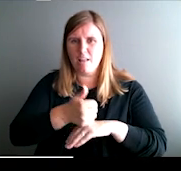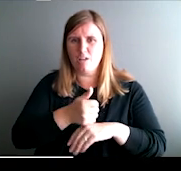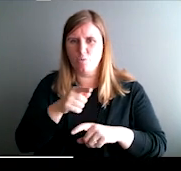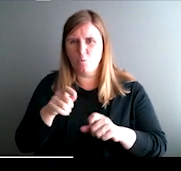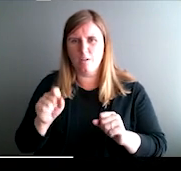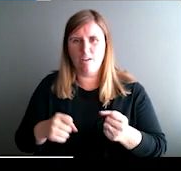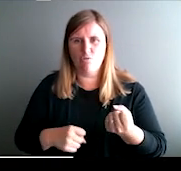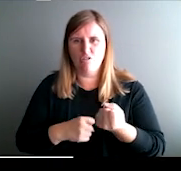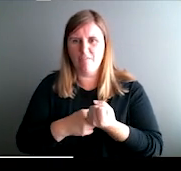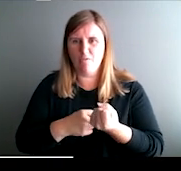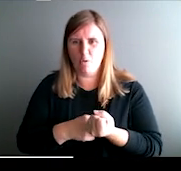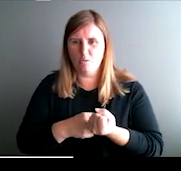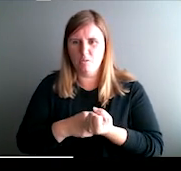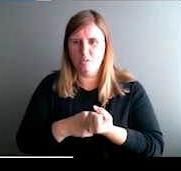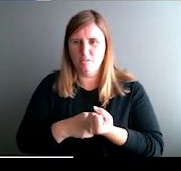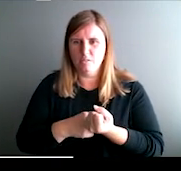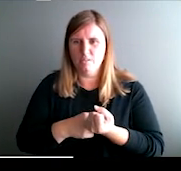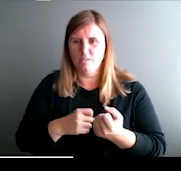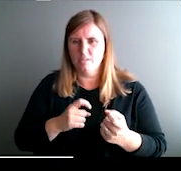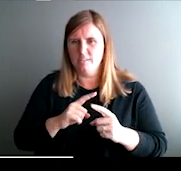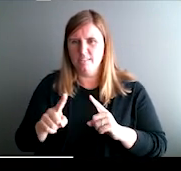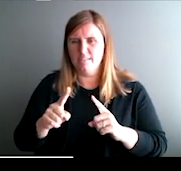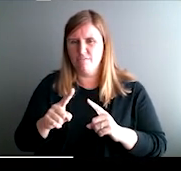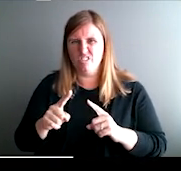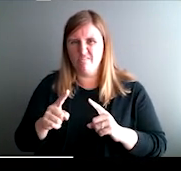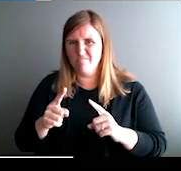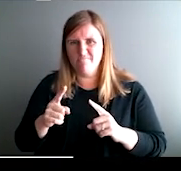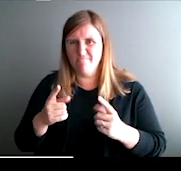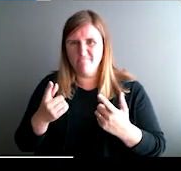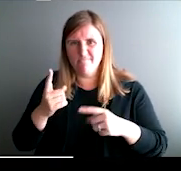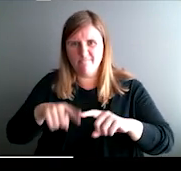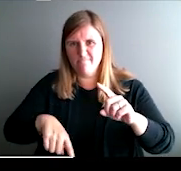sort of reinforce different approximations or anything like that.